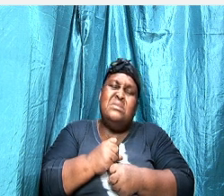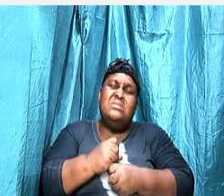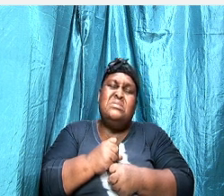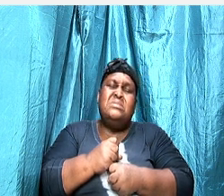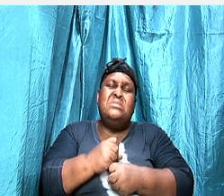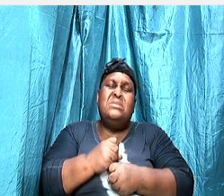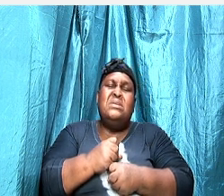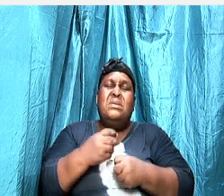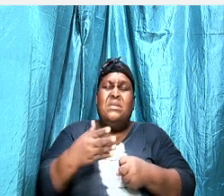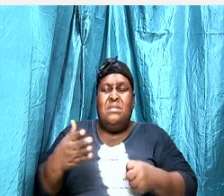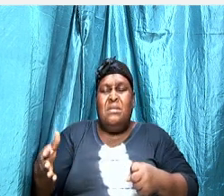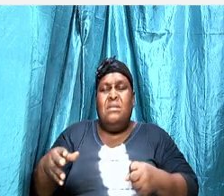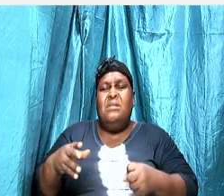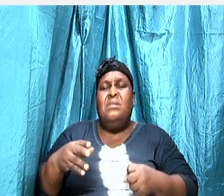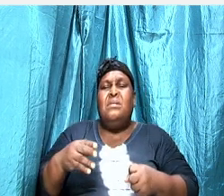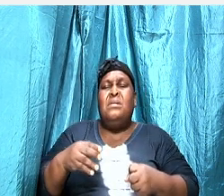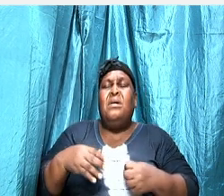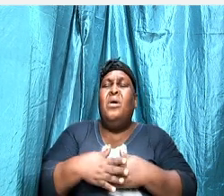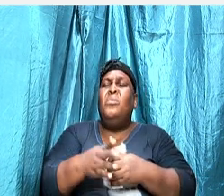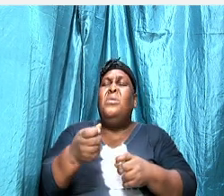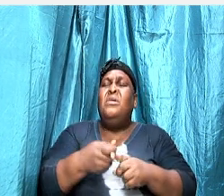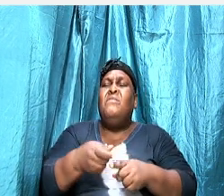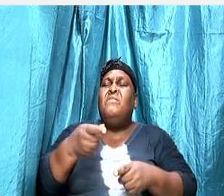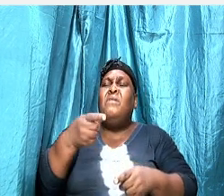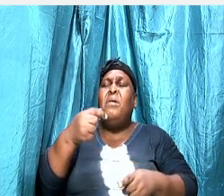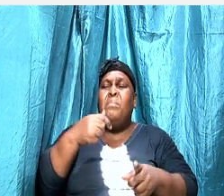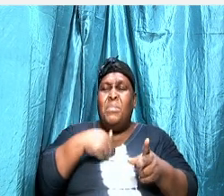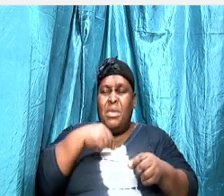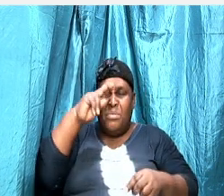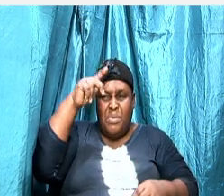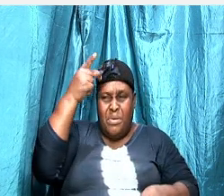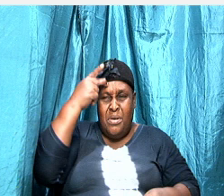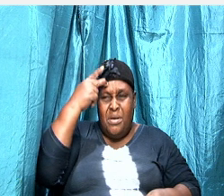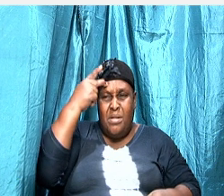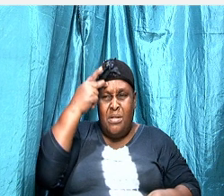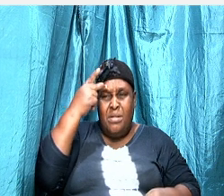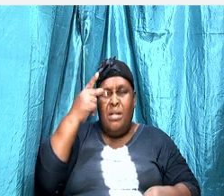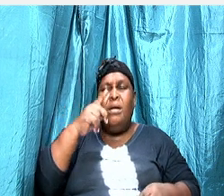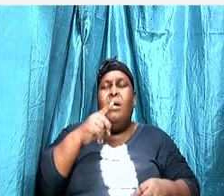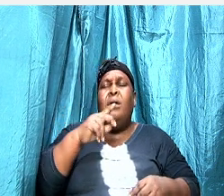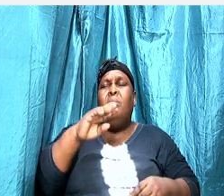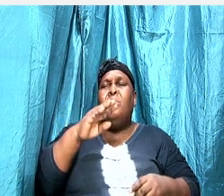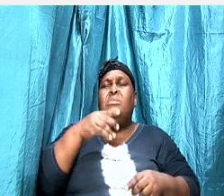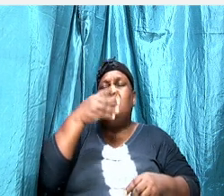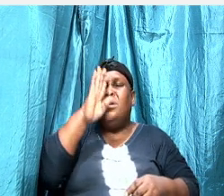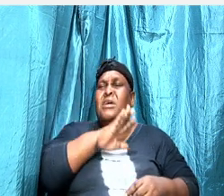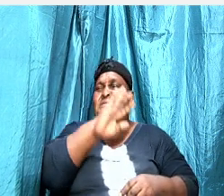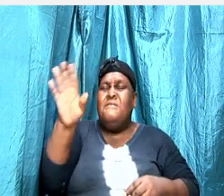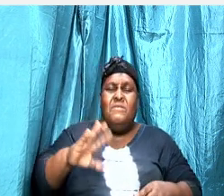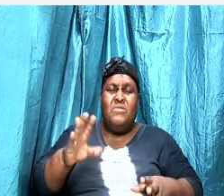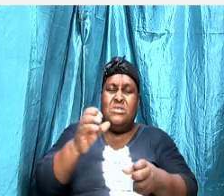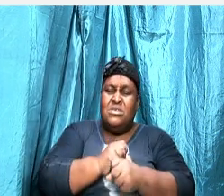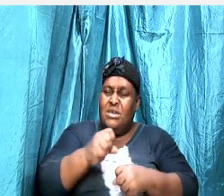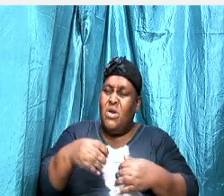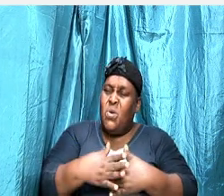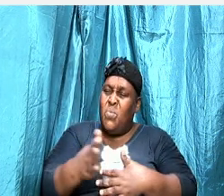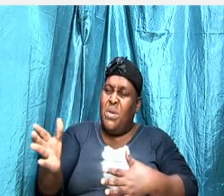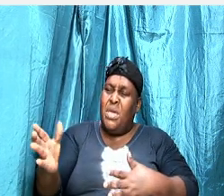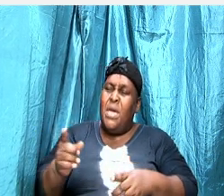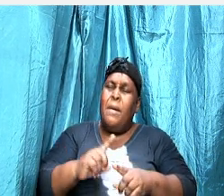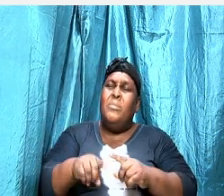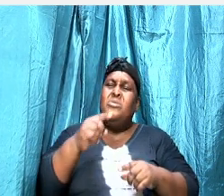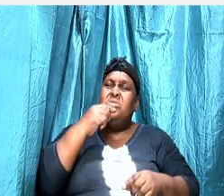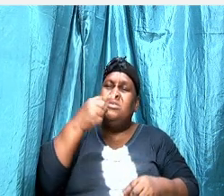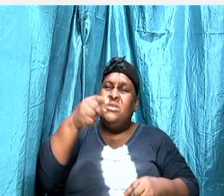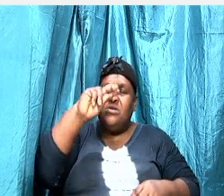And God didn't take it away, but God says, my grace is